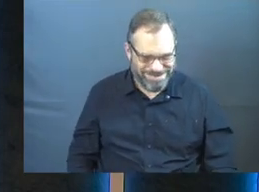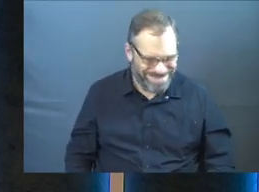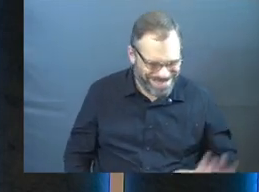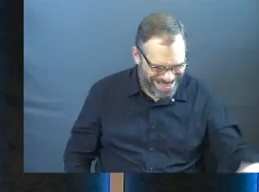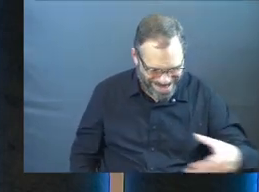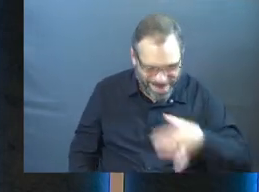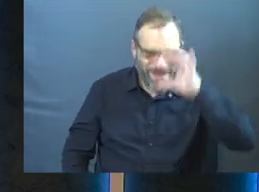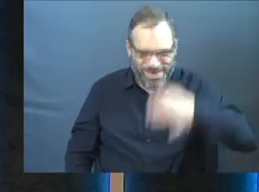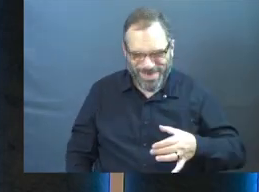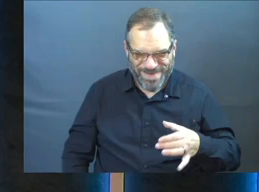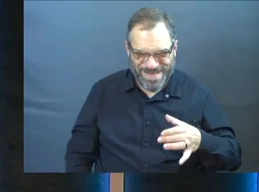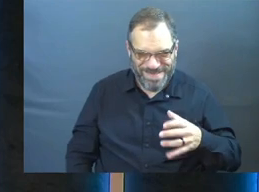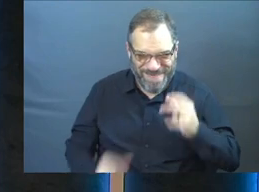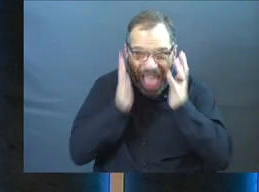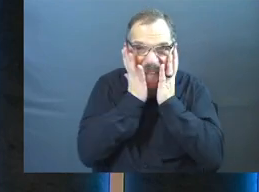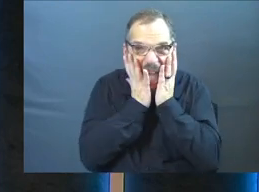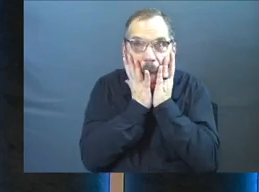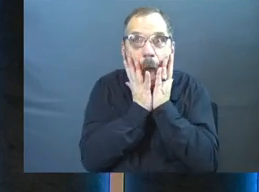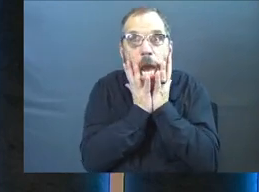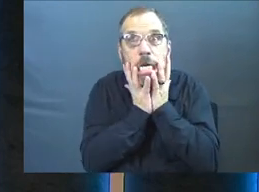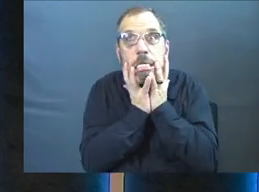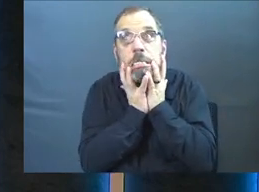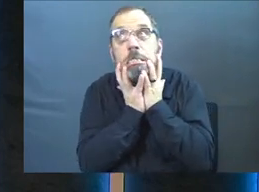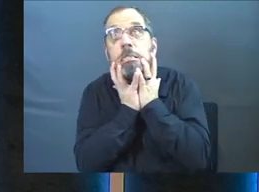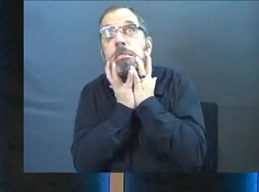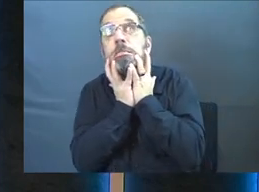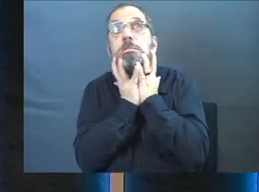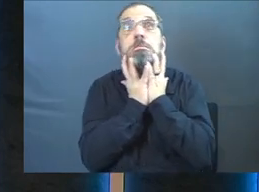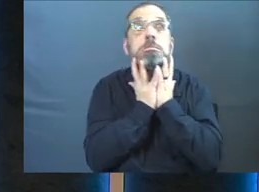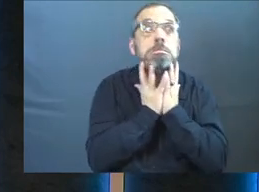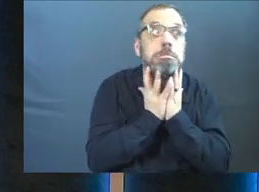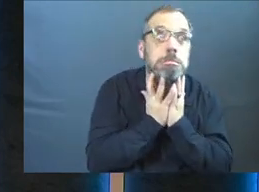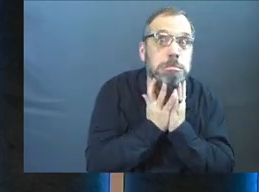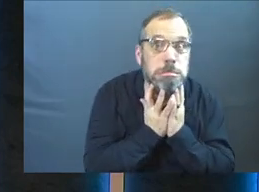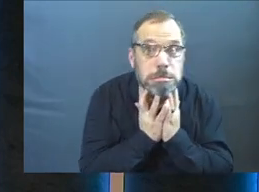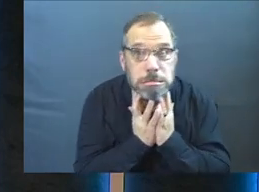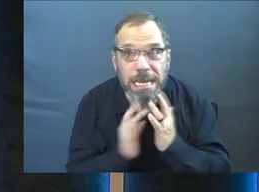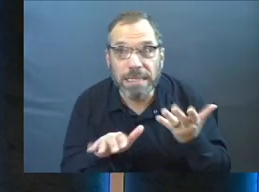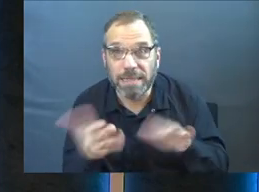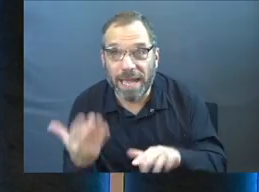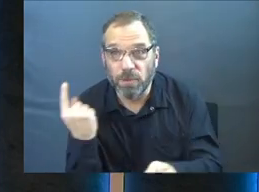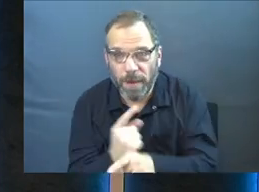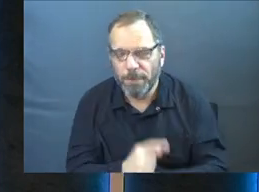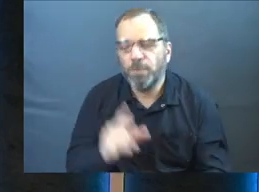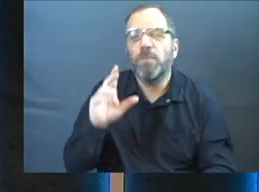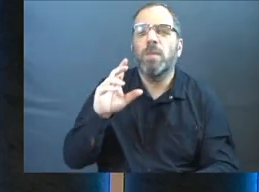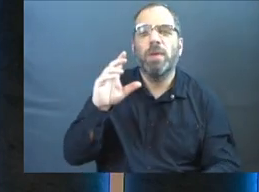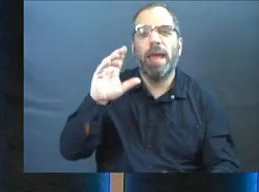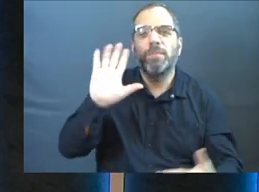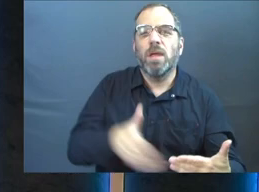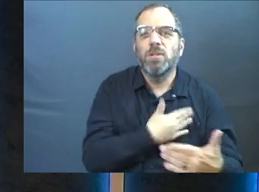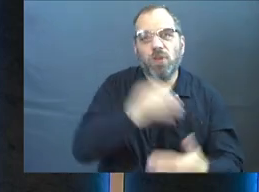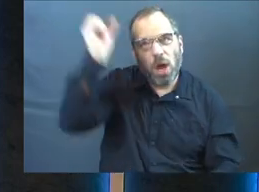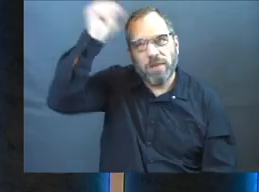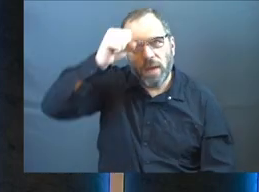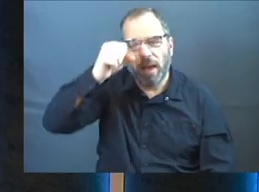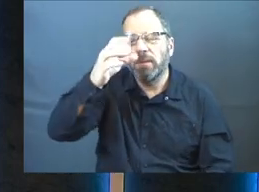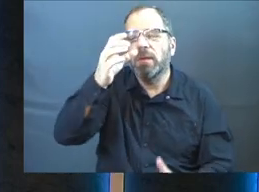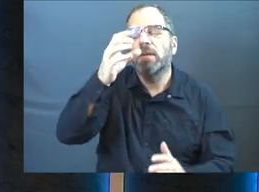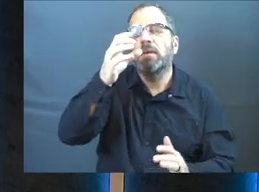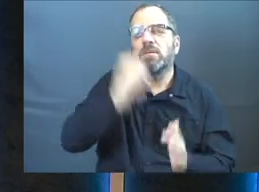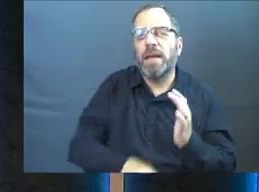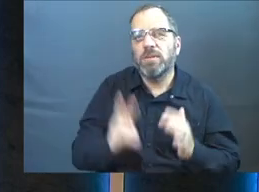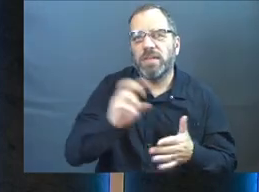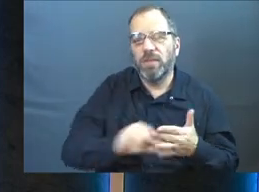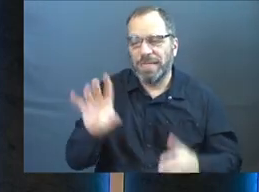face melts off. Choose wisely. You need to choose wisely today. Look at Song of Solomon. This is 6, verse